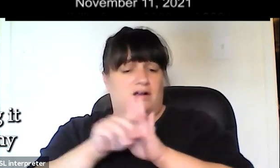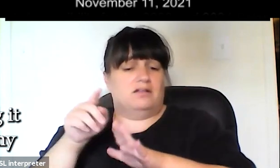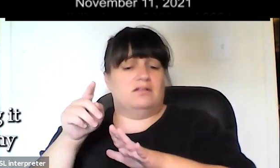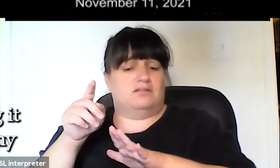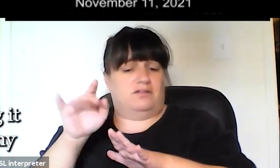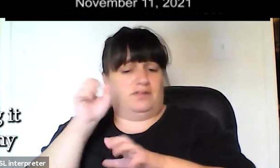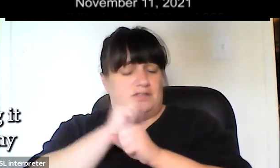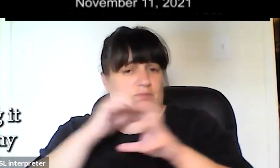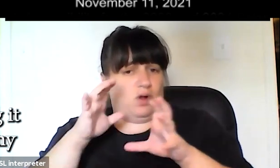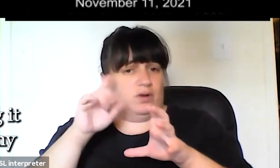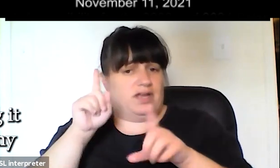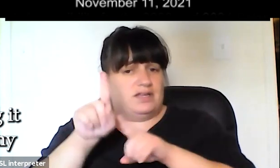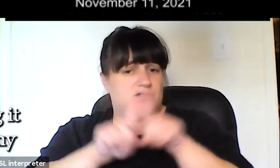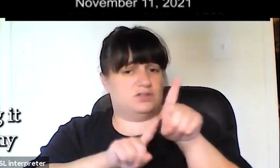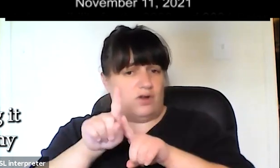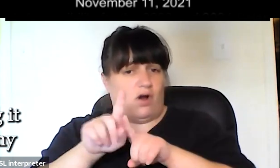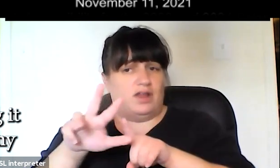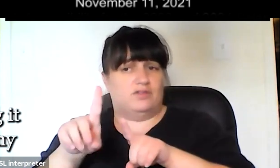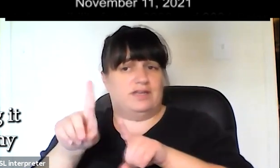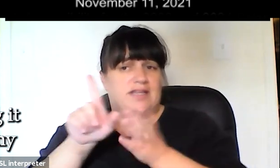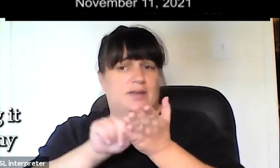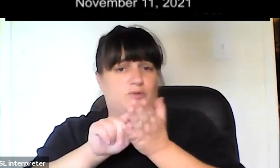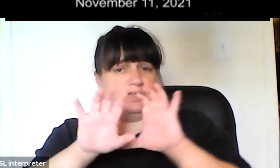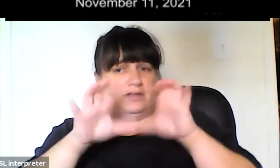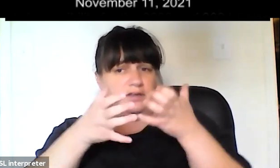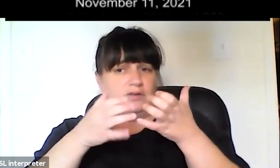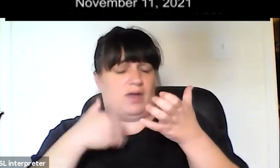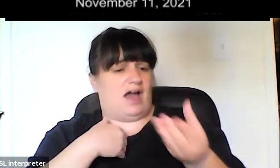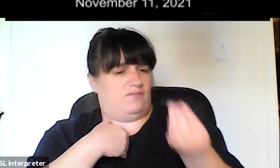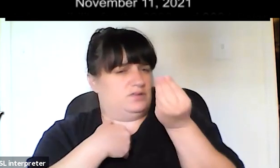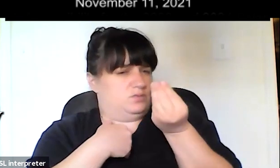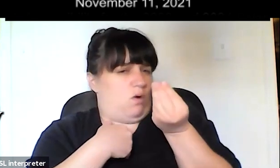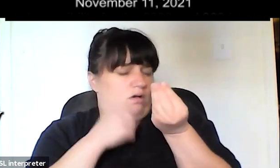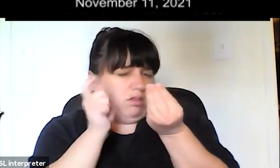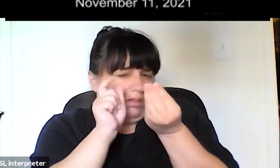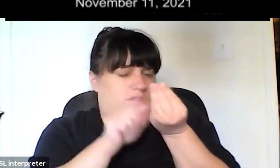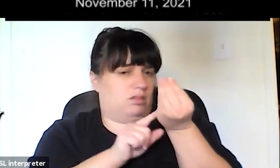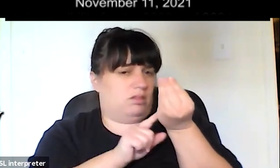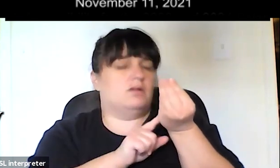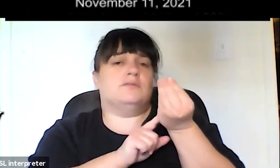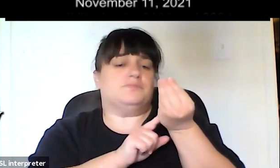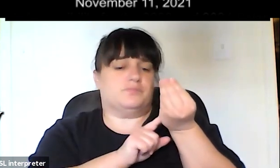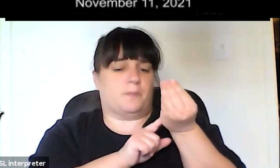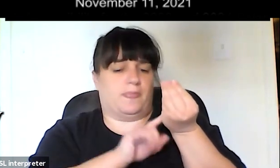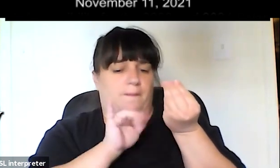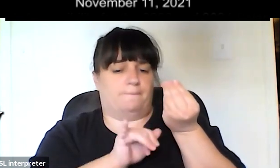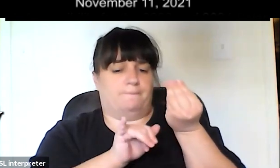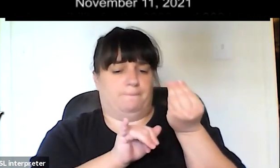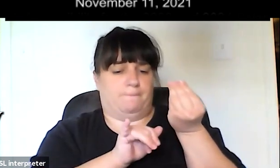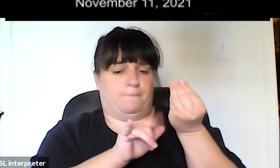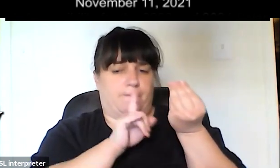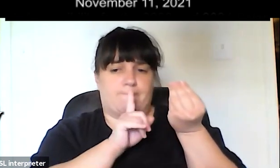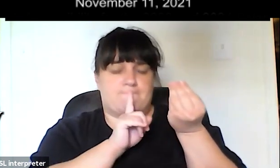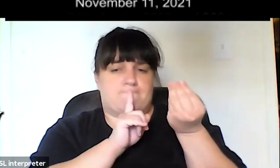of that exploded star and 3D printing it so we could hold a very tiny, tiny, tiny version of it in our hands was a really